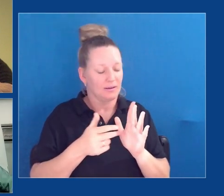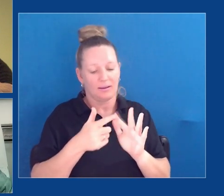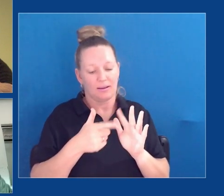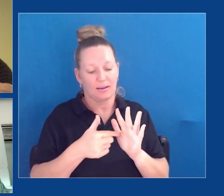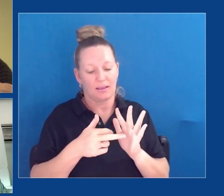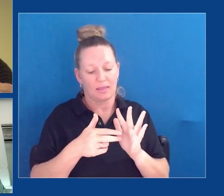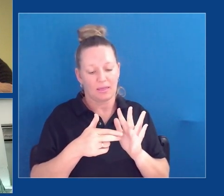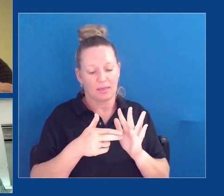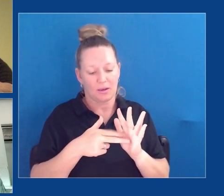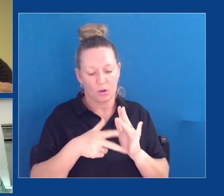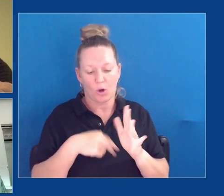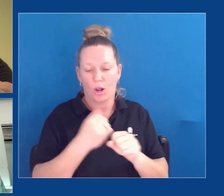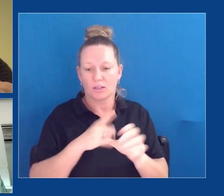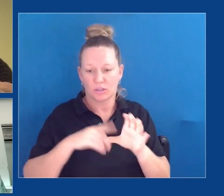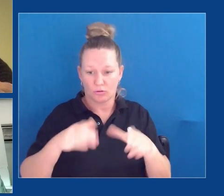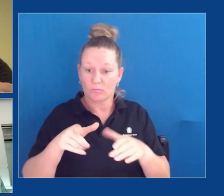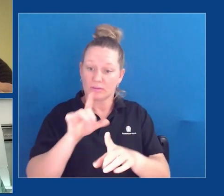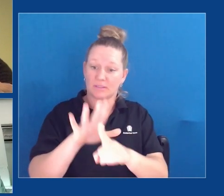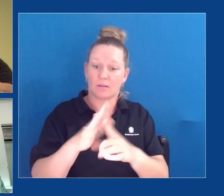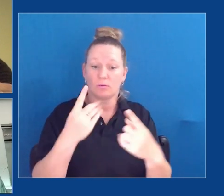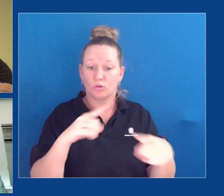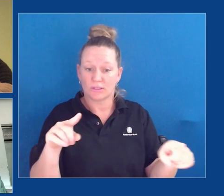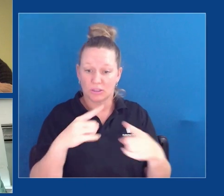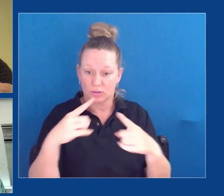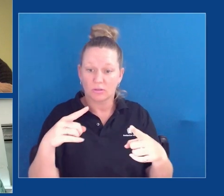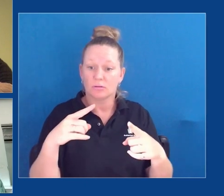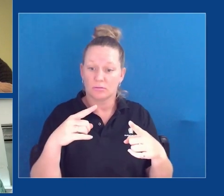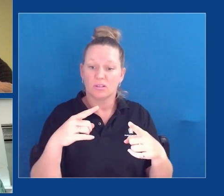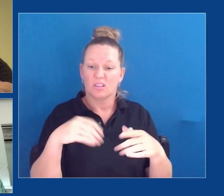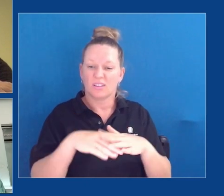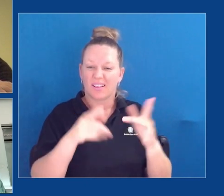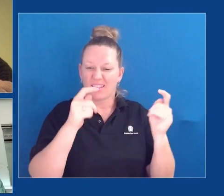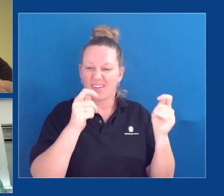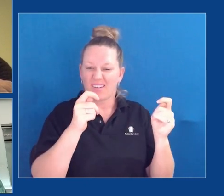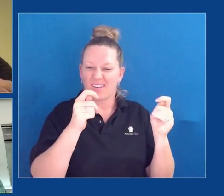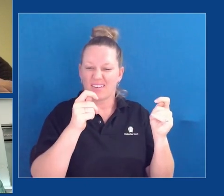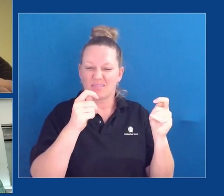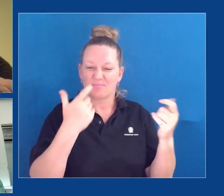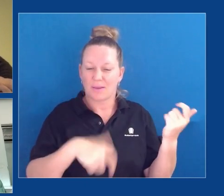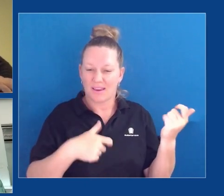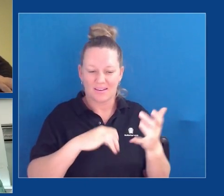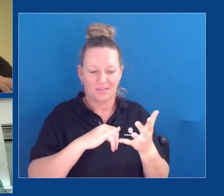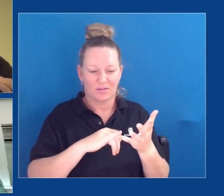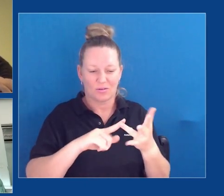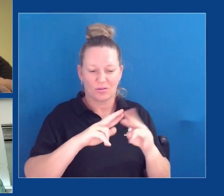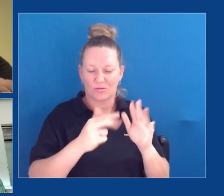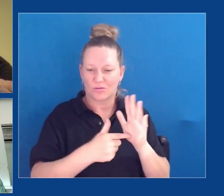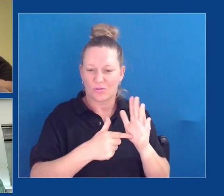Melbourne. He's a musician in the early Arnhem Land popular band Soft Sands, and his visual arts is